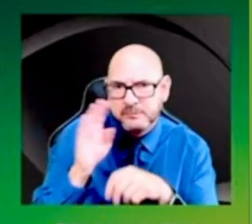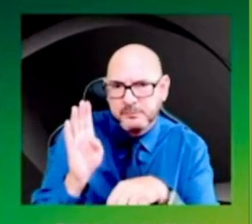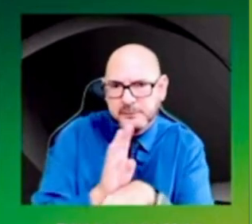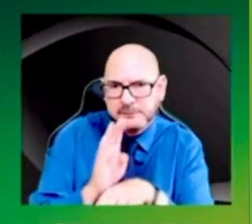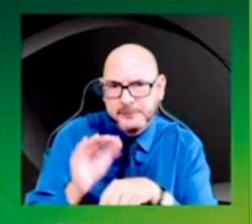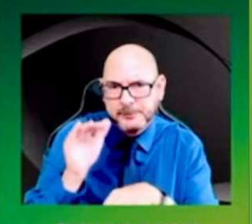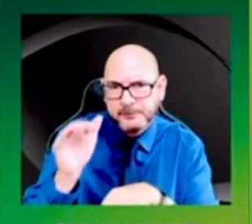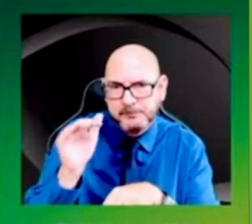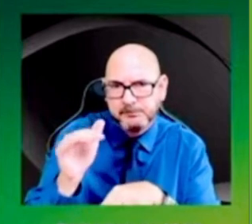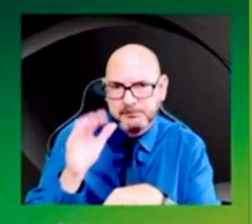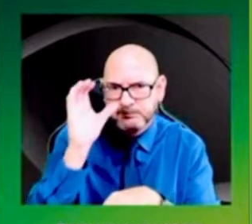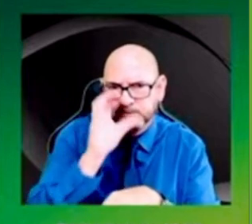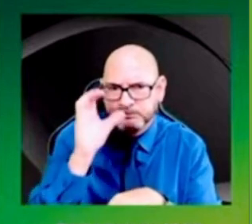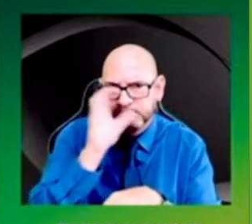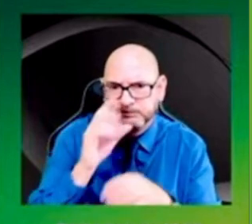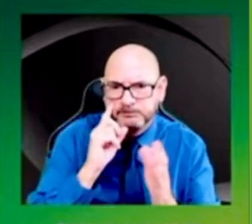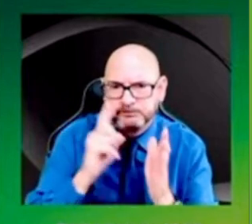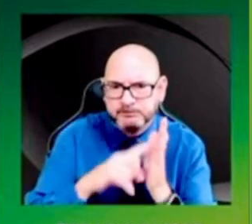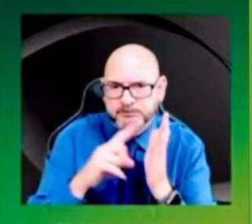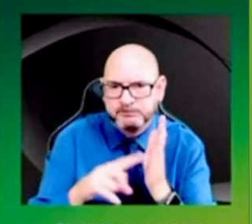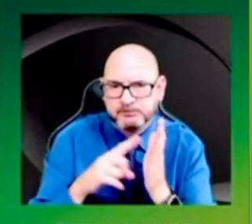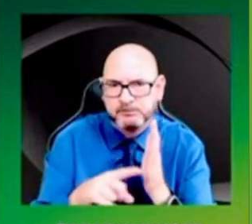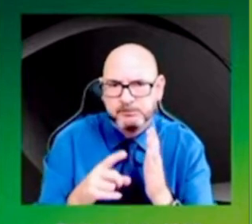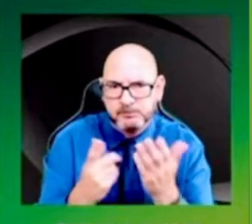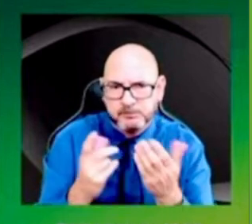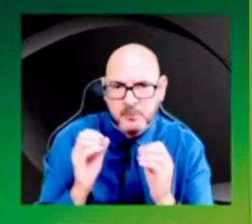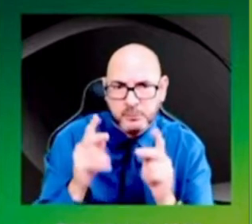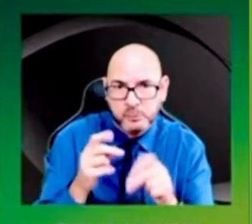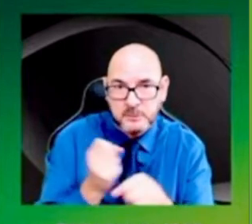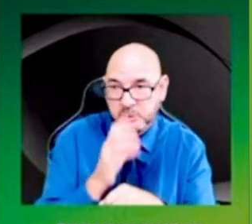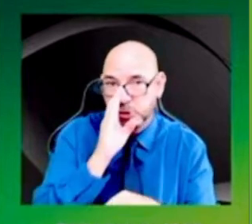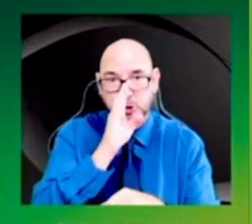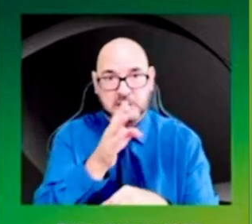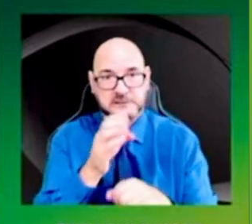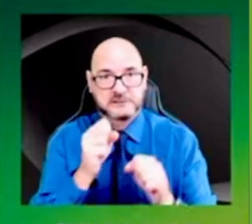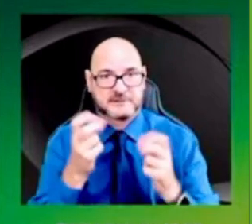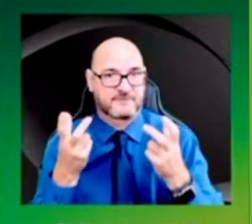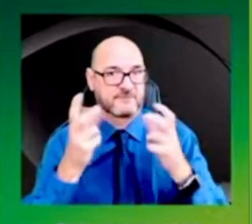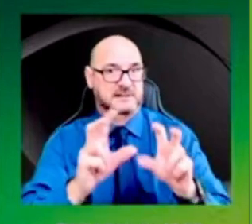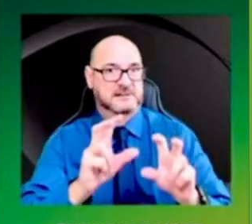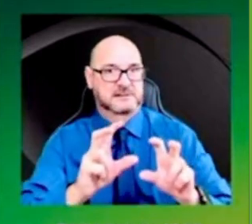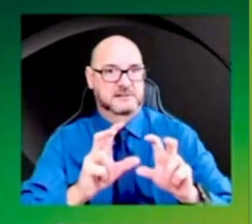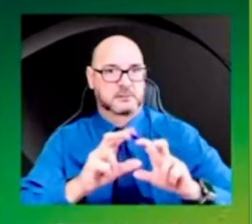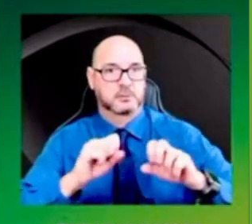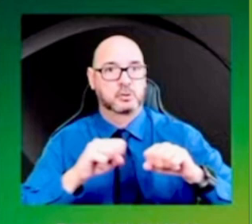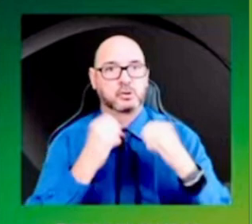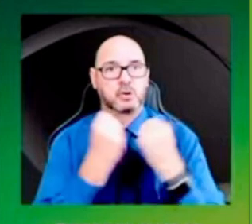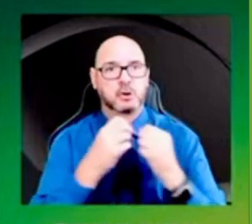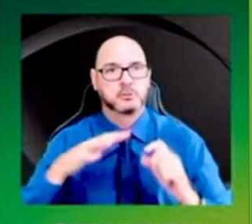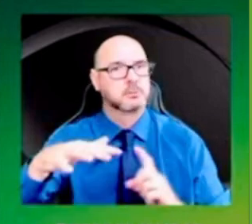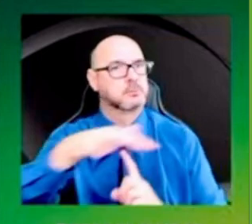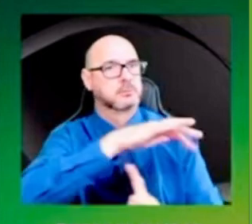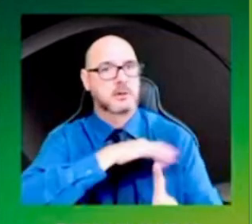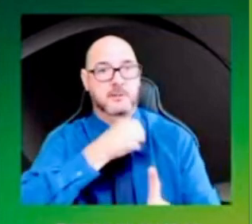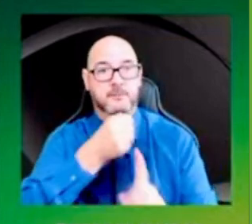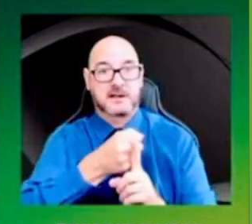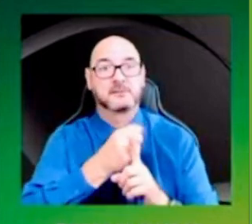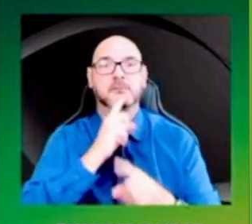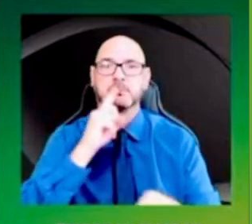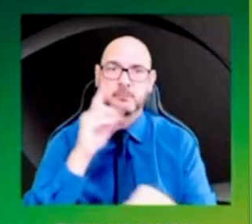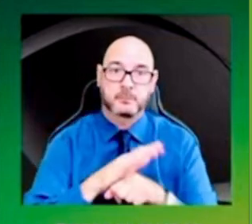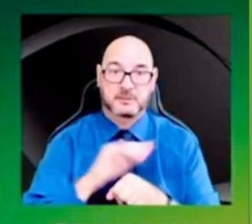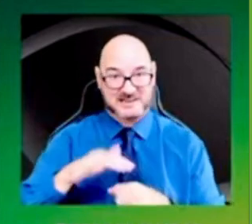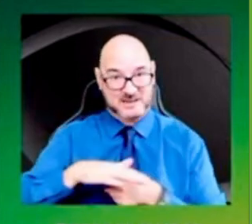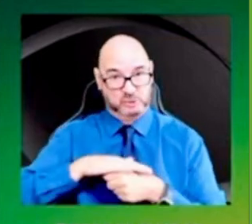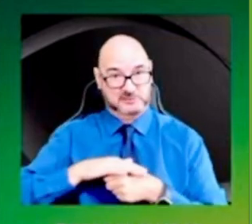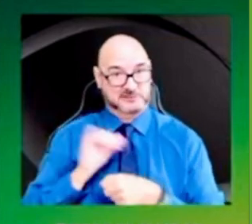make direct investments and social impact commitments in areas such as increasing